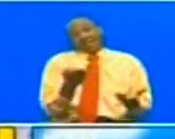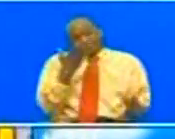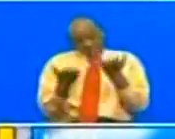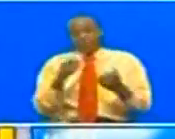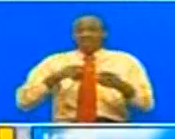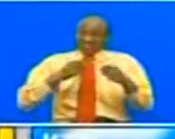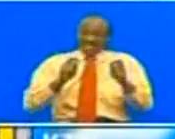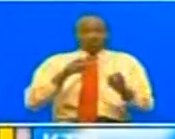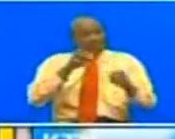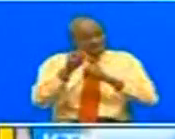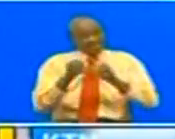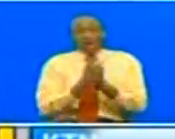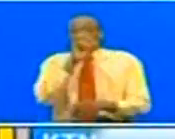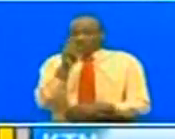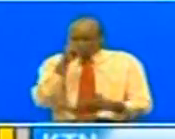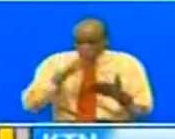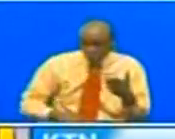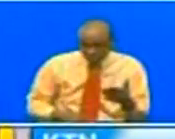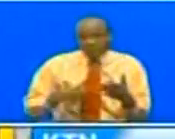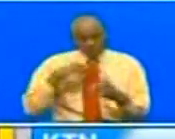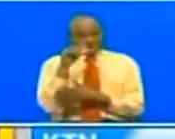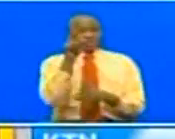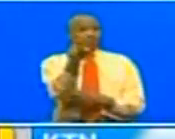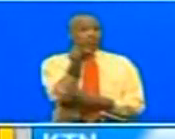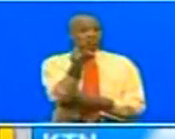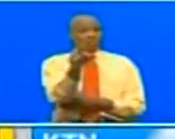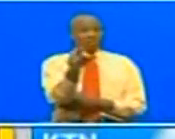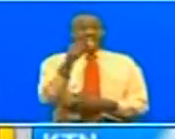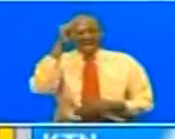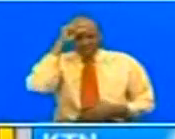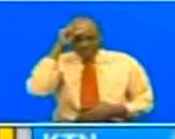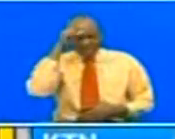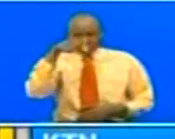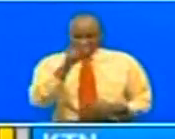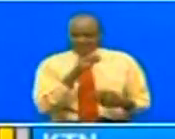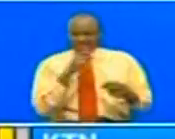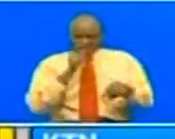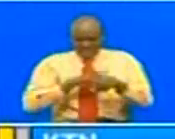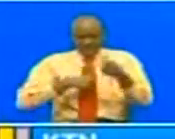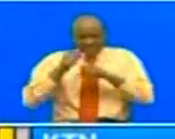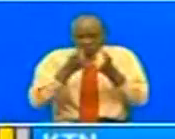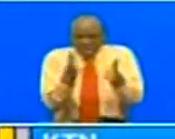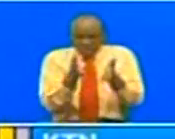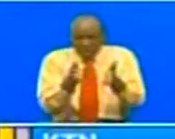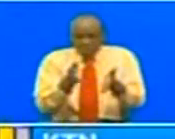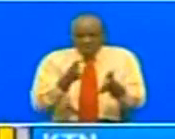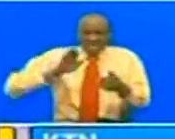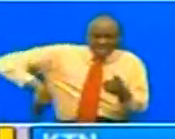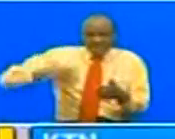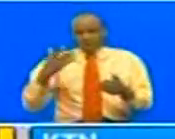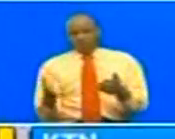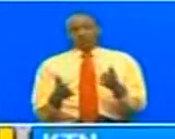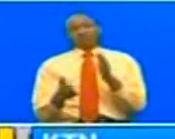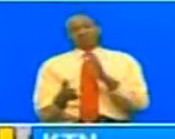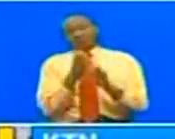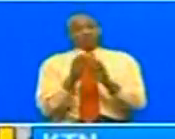of extent. So the question is, and this is the question we're asking, our big question tonight, is the government's response on Turkana Pokot killings timely? That's right. A lot